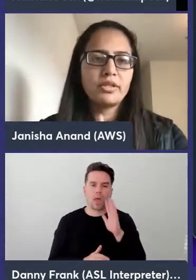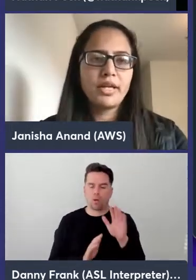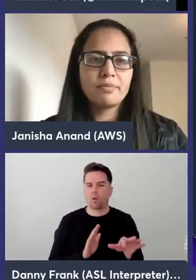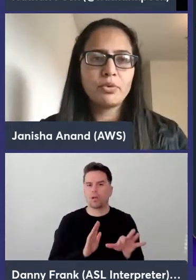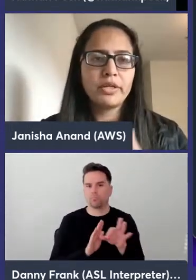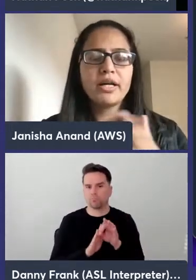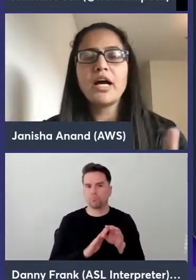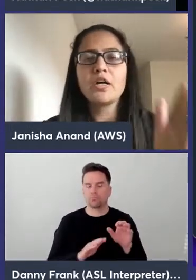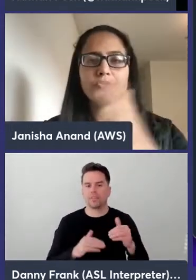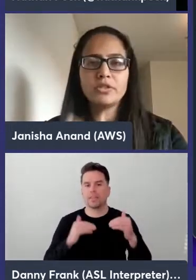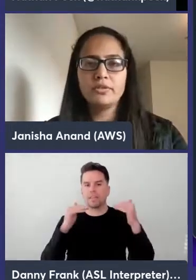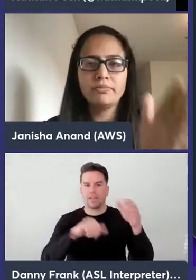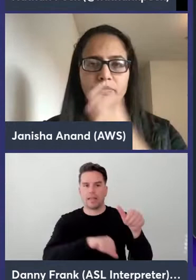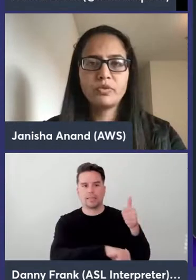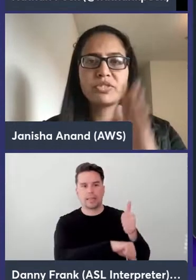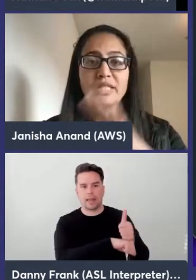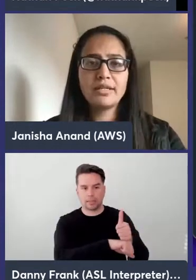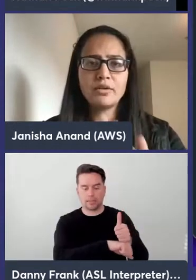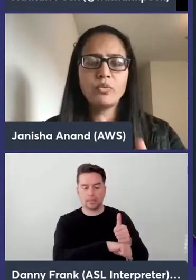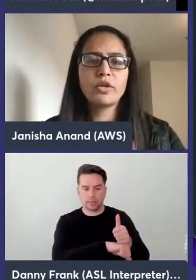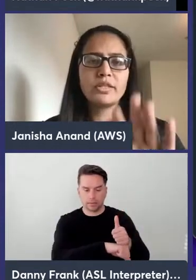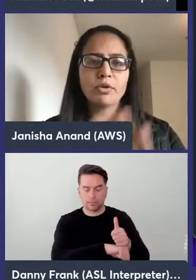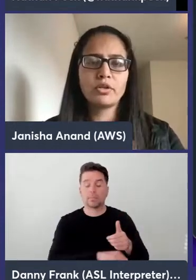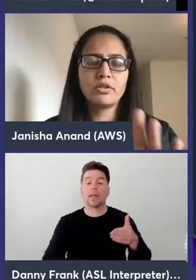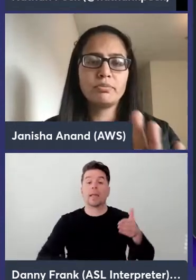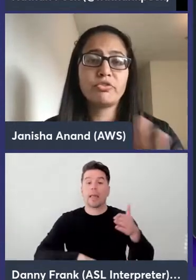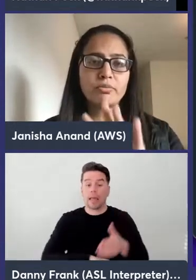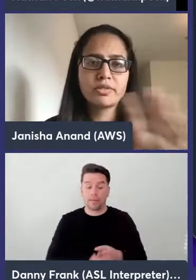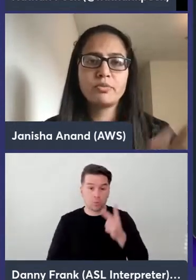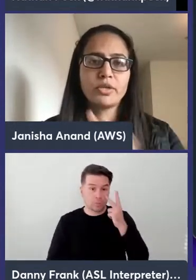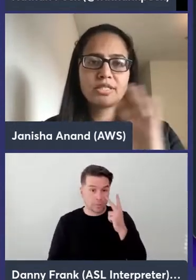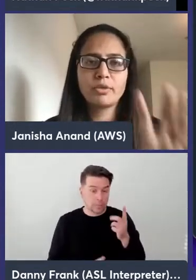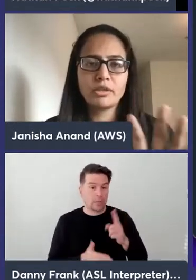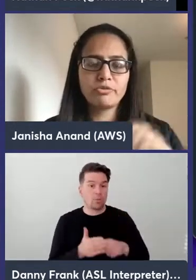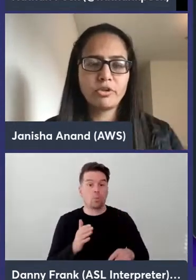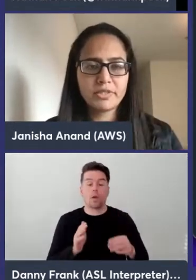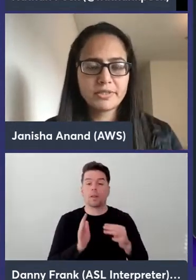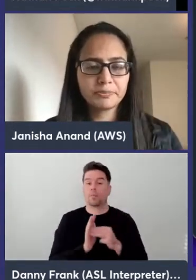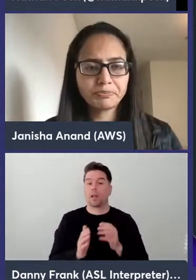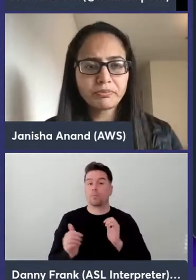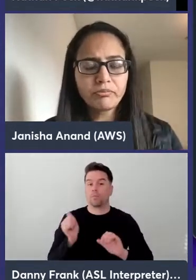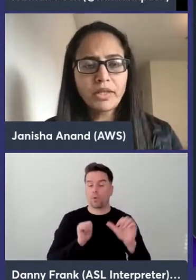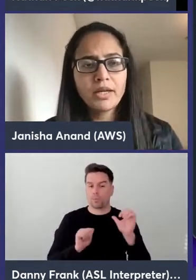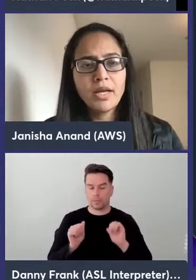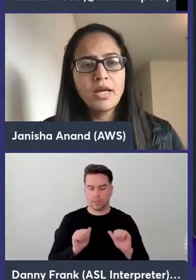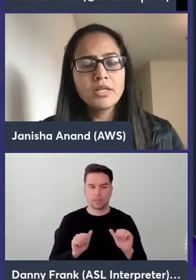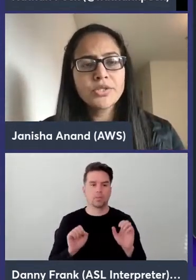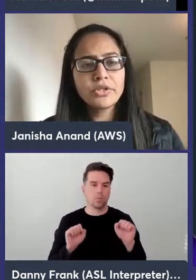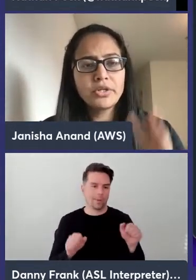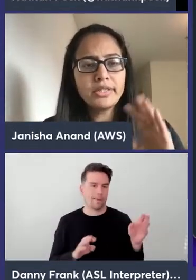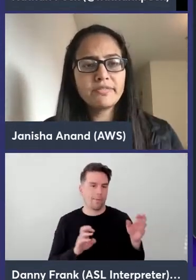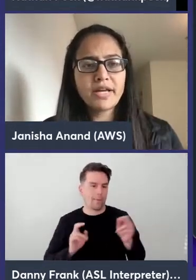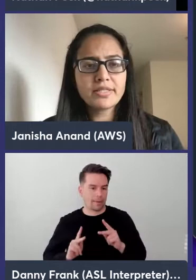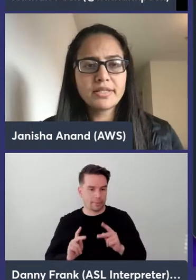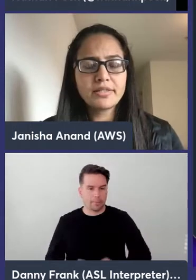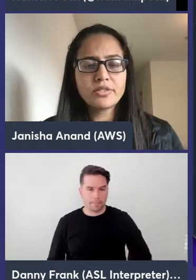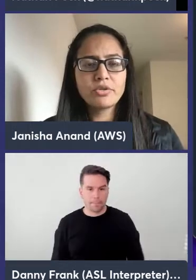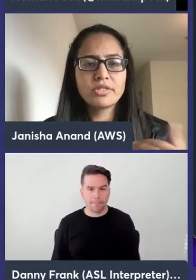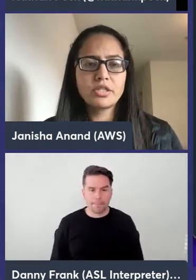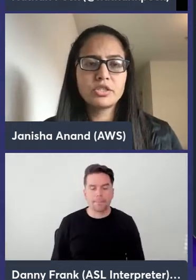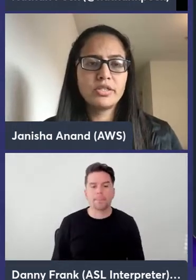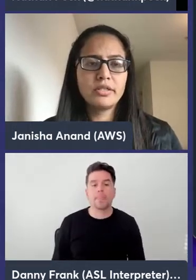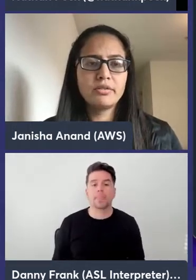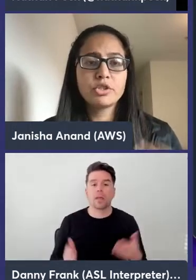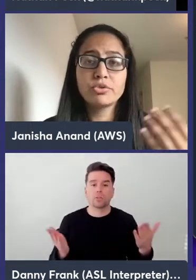deploy the endpoint after we've seen what the model performs and what is the model performance. So here in the advanced settings,